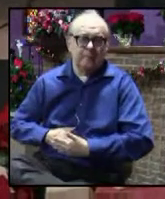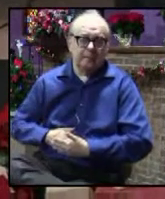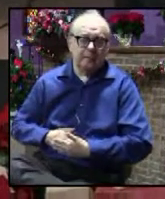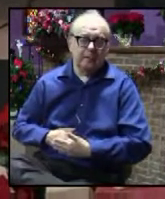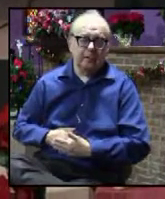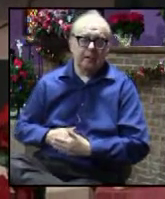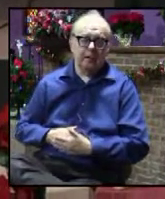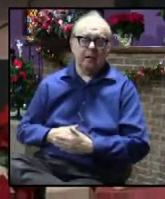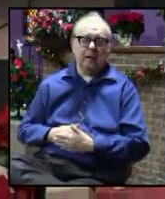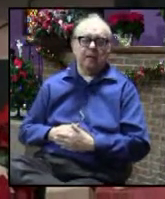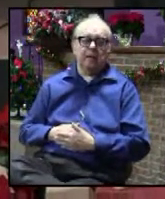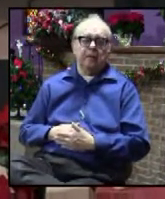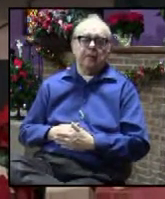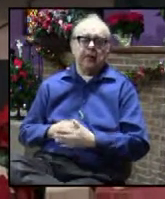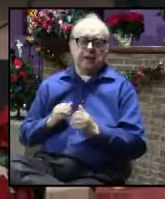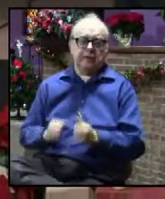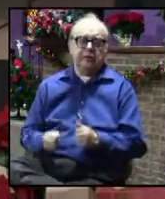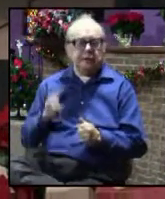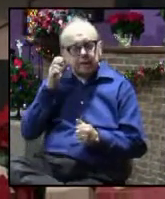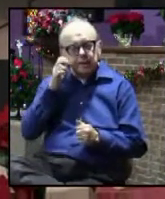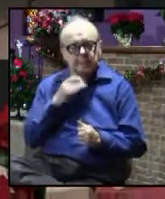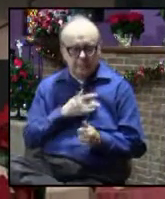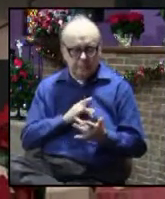she kept hearing that heartbeat.